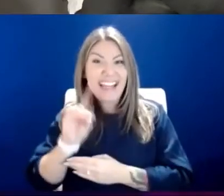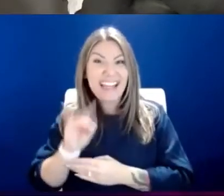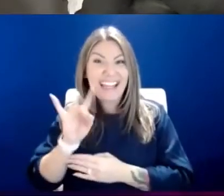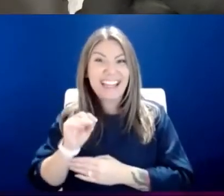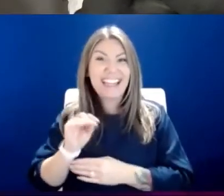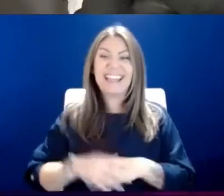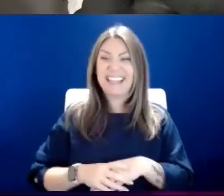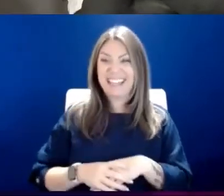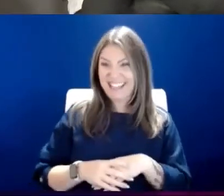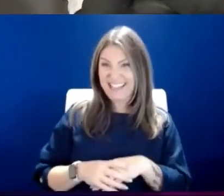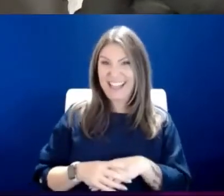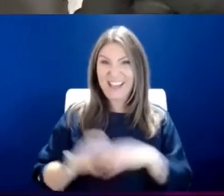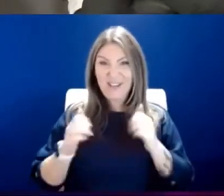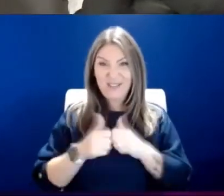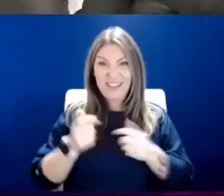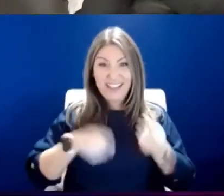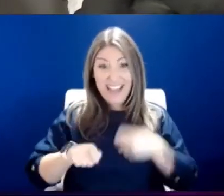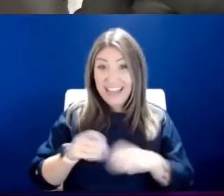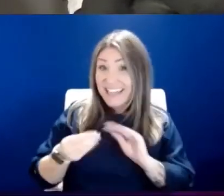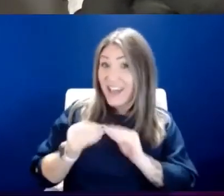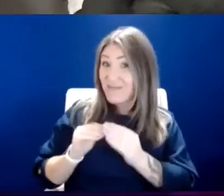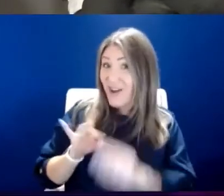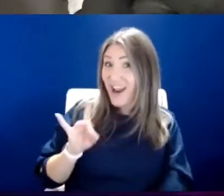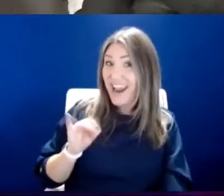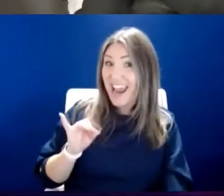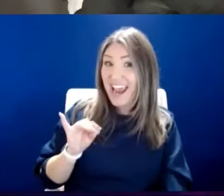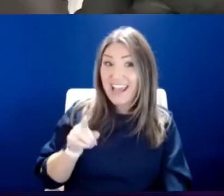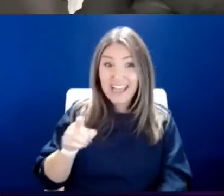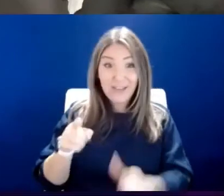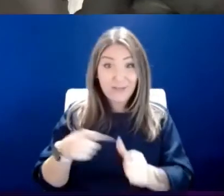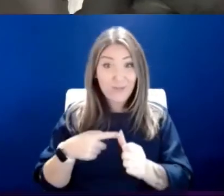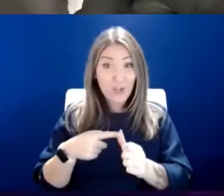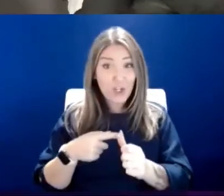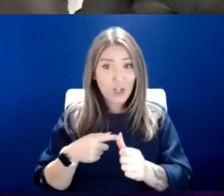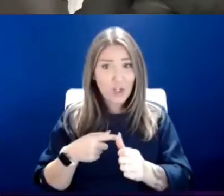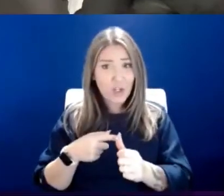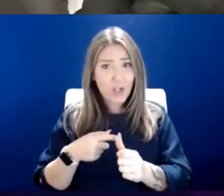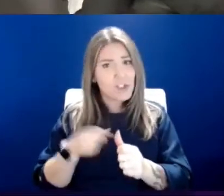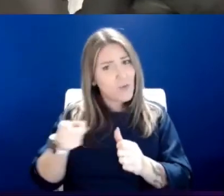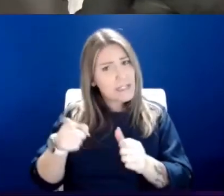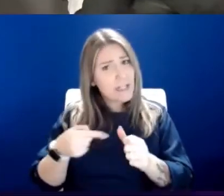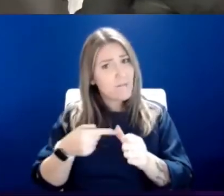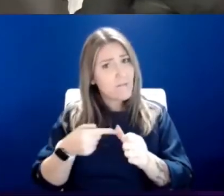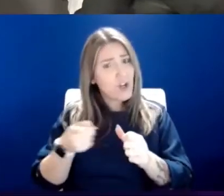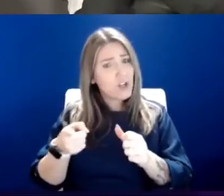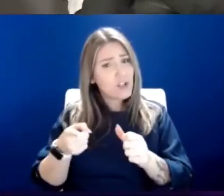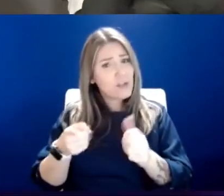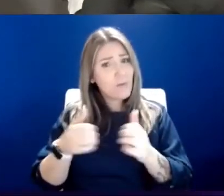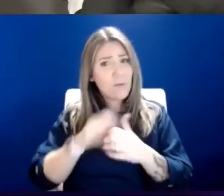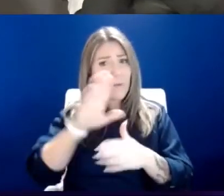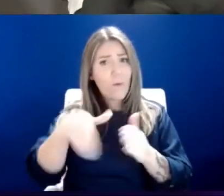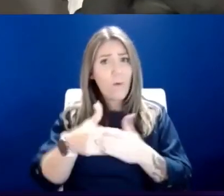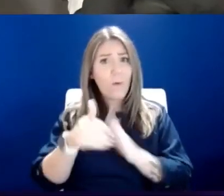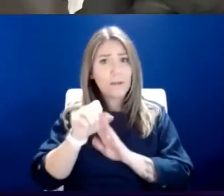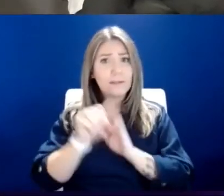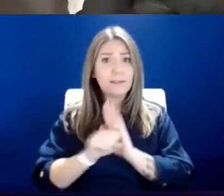I know. Number 80? I know. So he was the first. He was the first, though, in the whole state of Kansas.